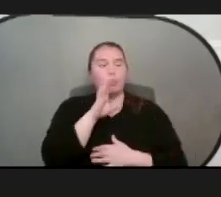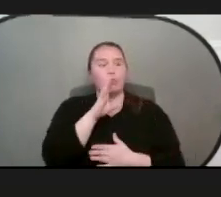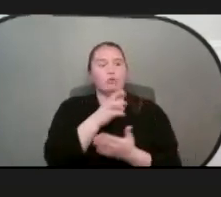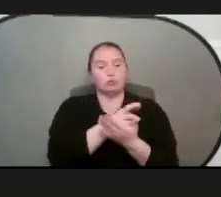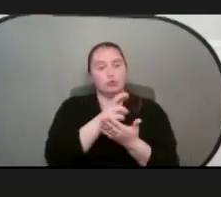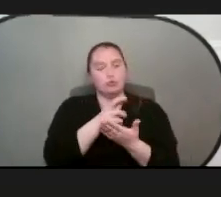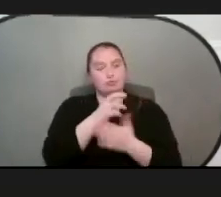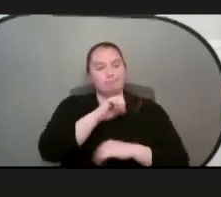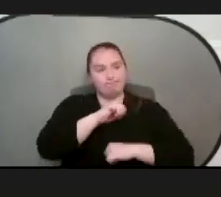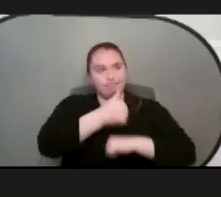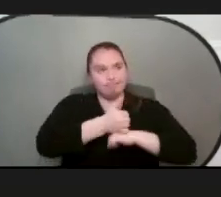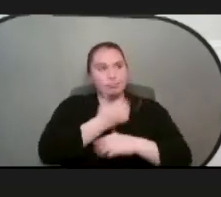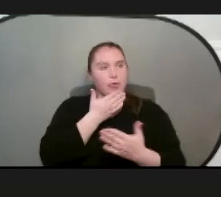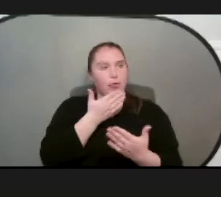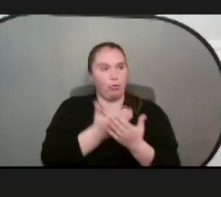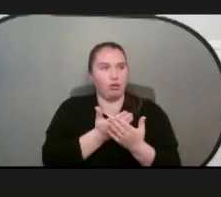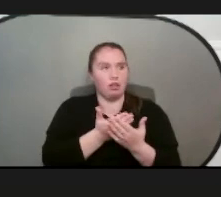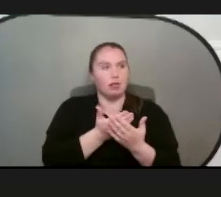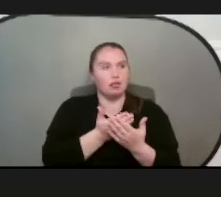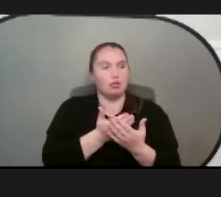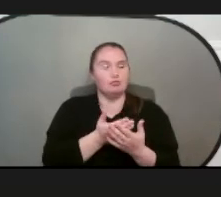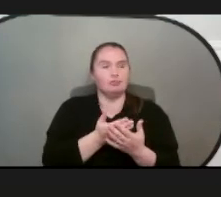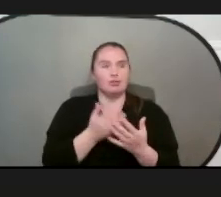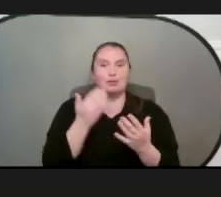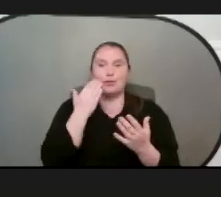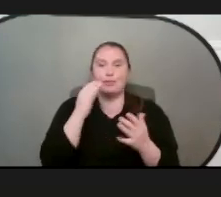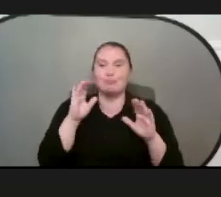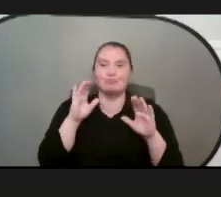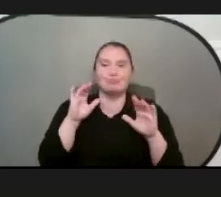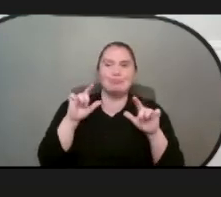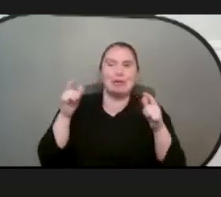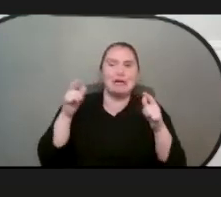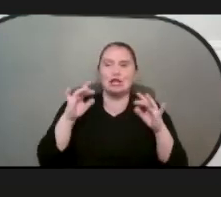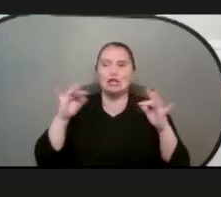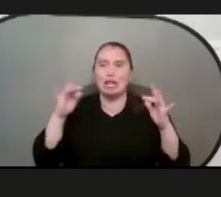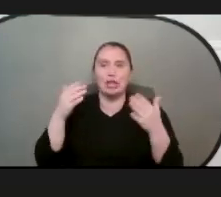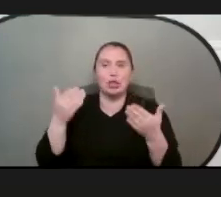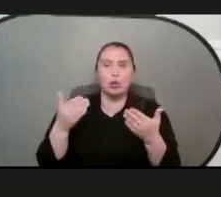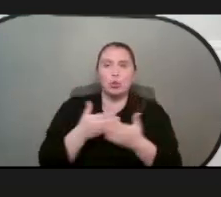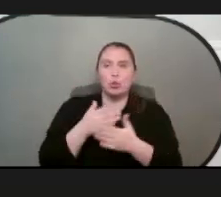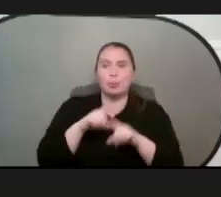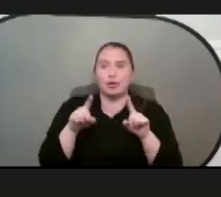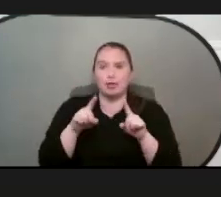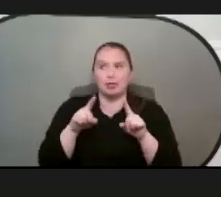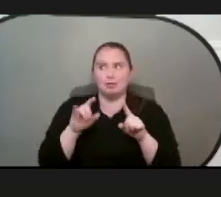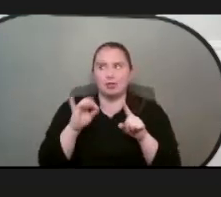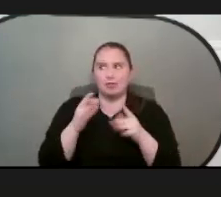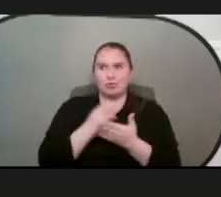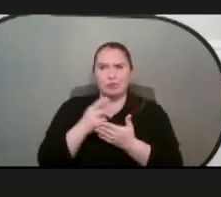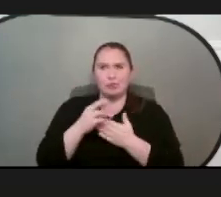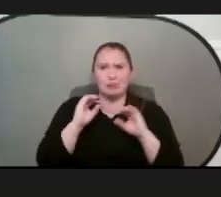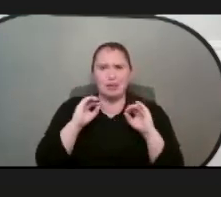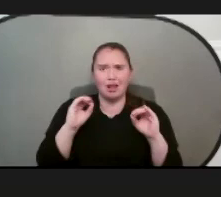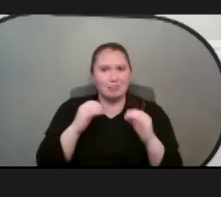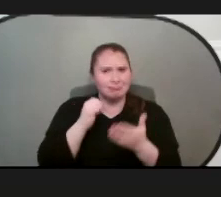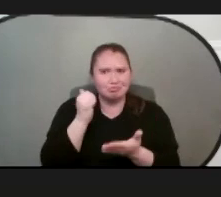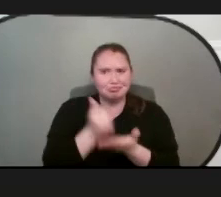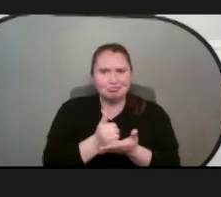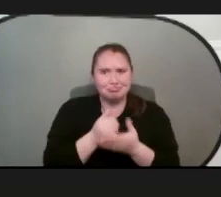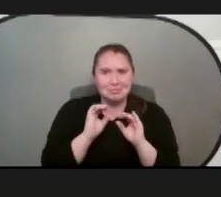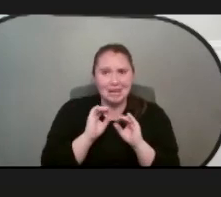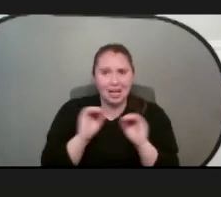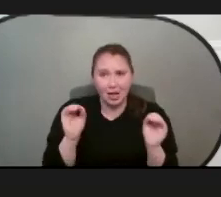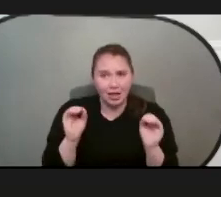well. Big, shiny and new, but under-resourced is, isn't helpful. So